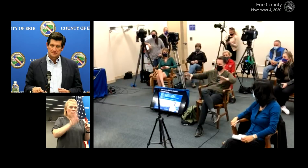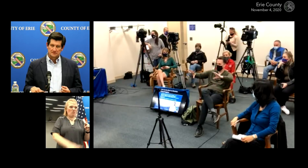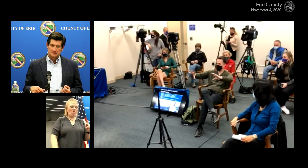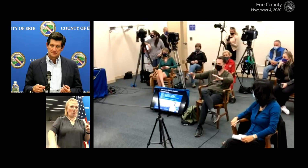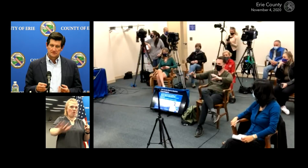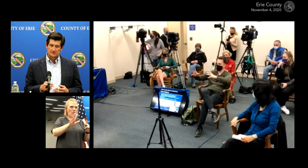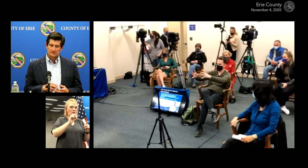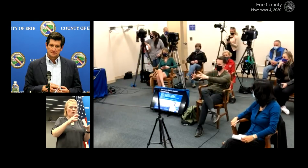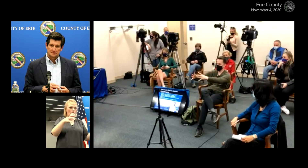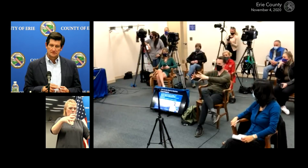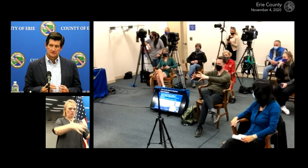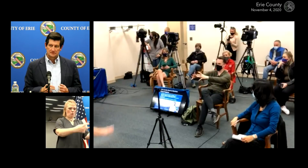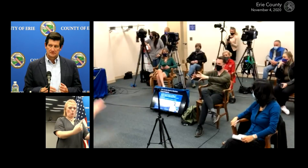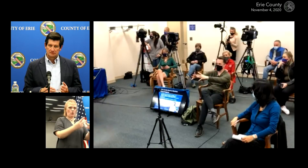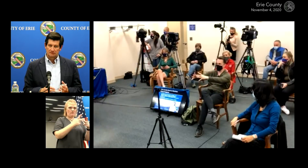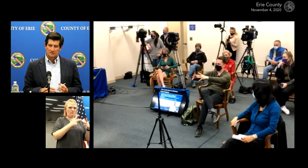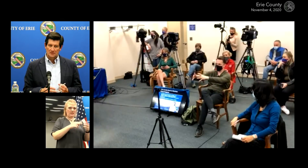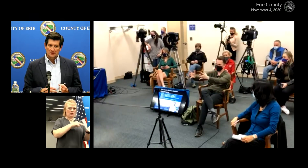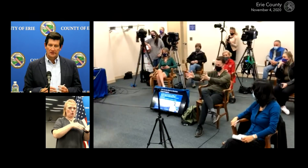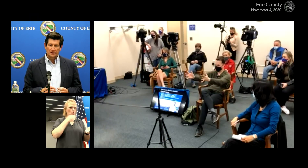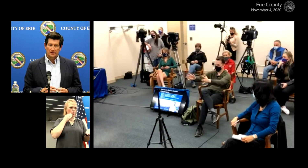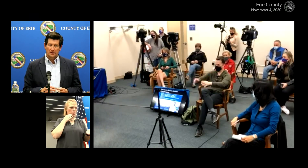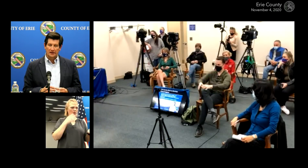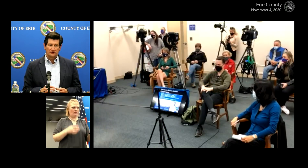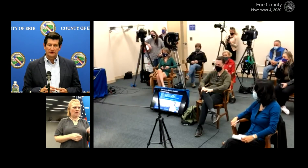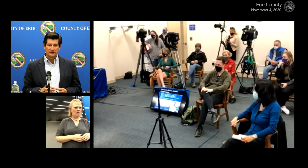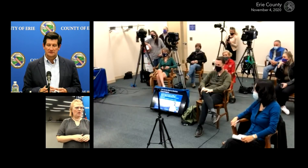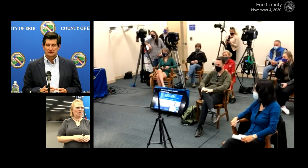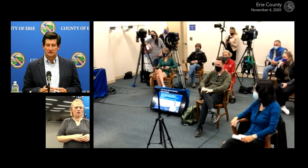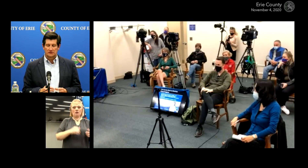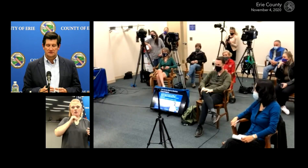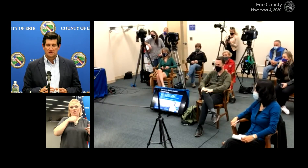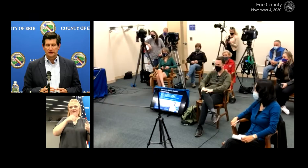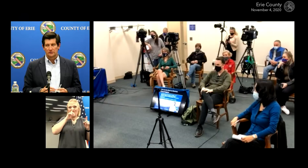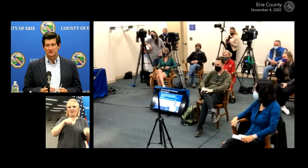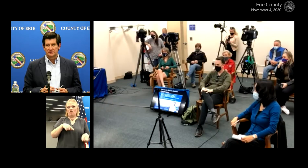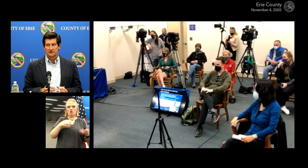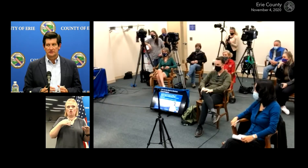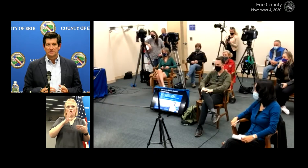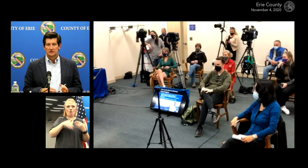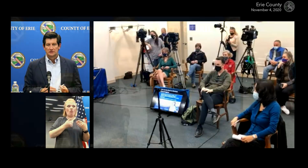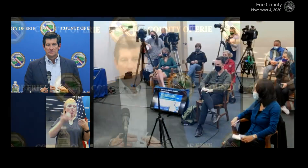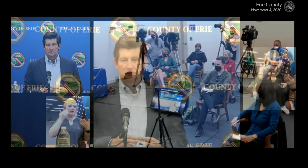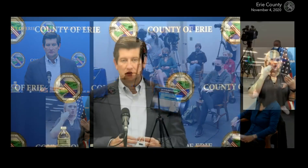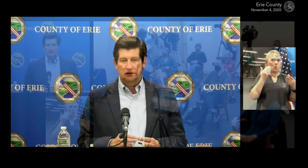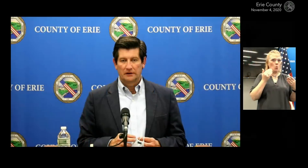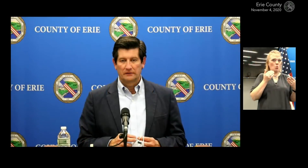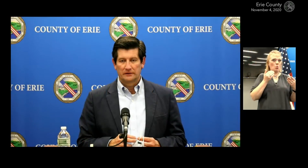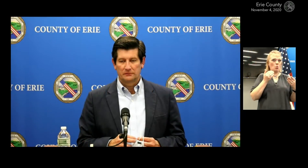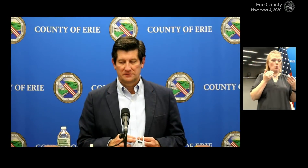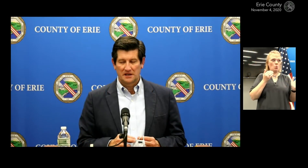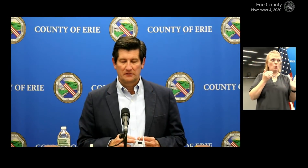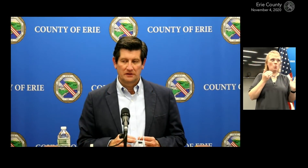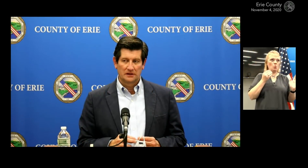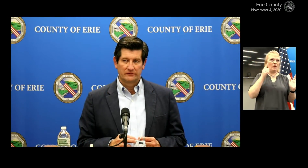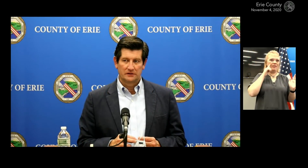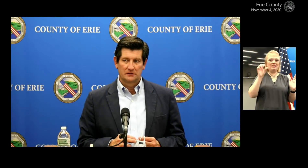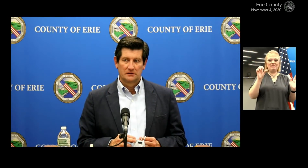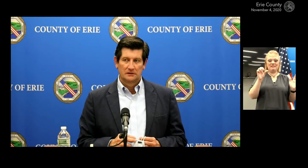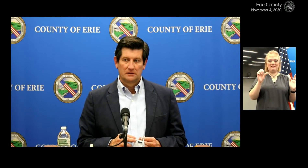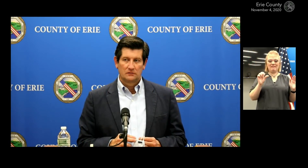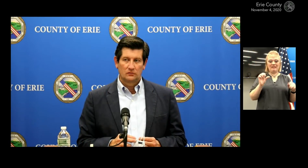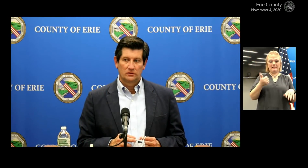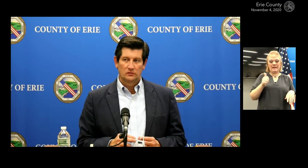is it isolated at a place like a nursing home? I don't have the answer to that question. All I know is that I think it was 10 of the